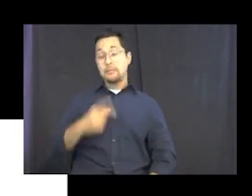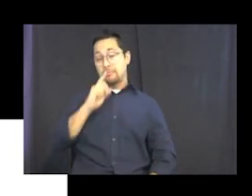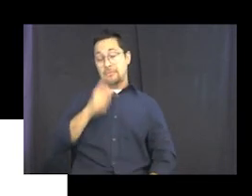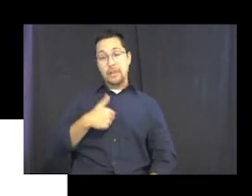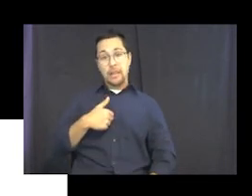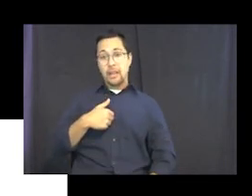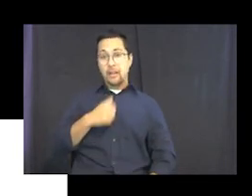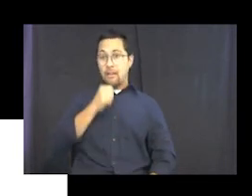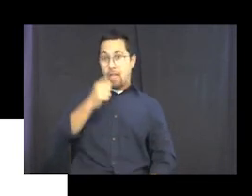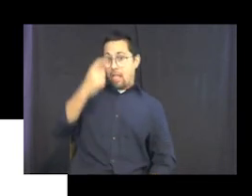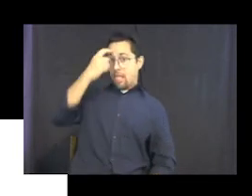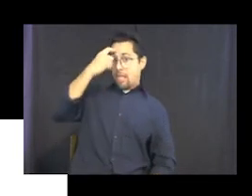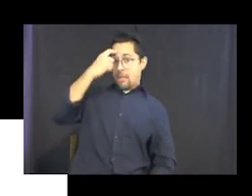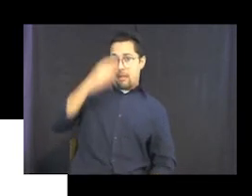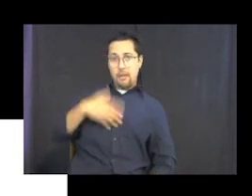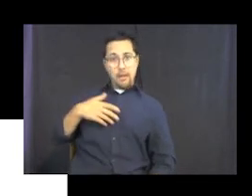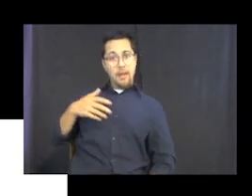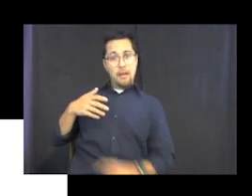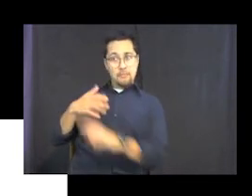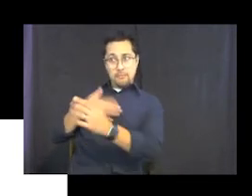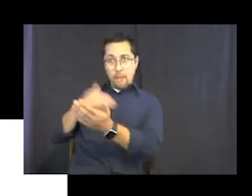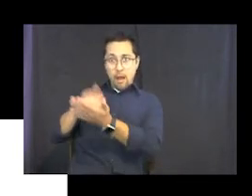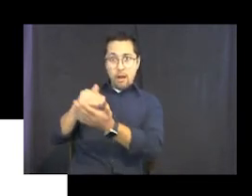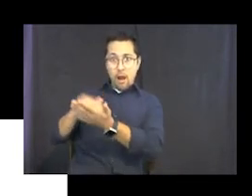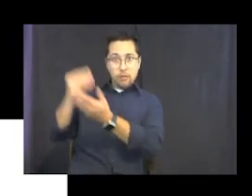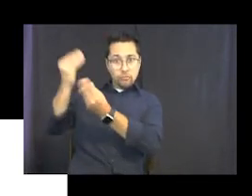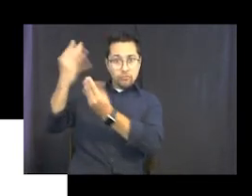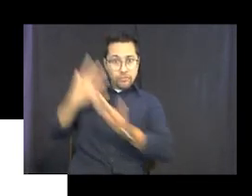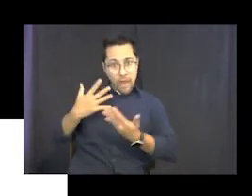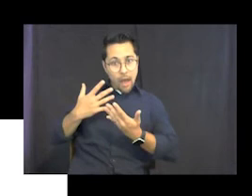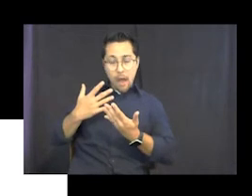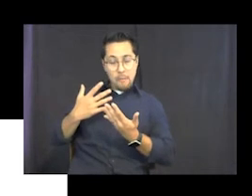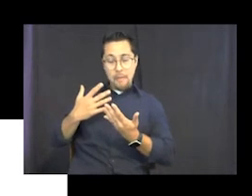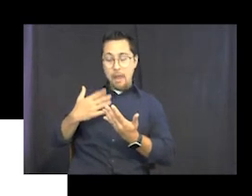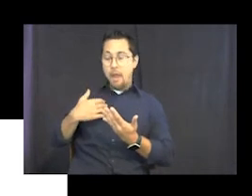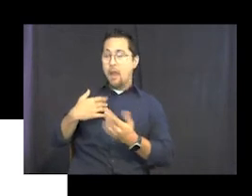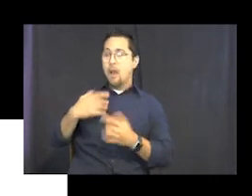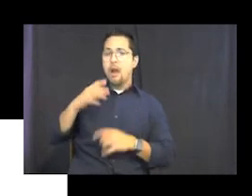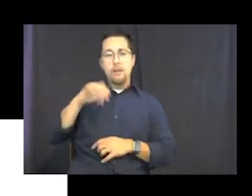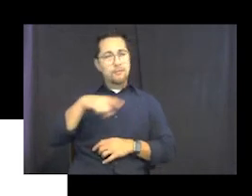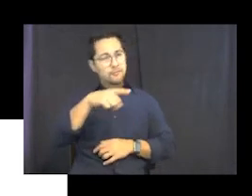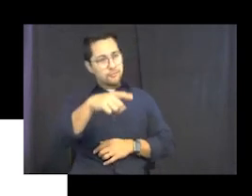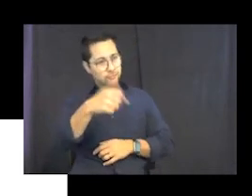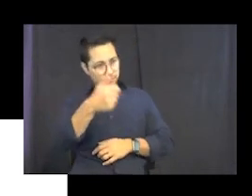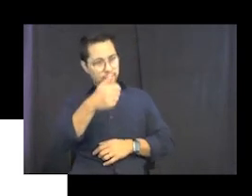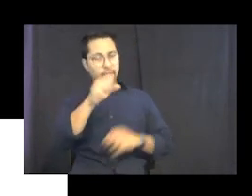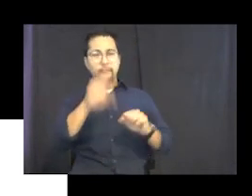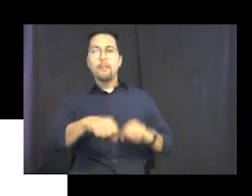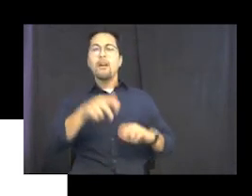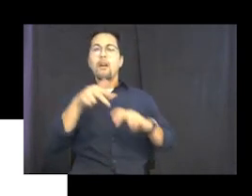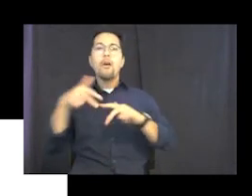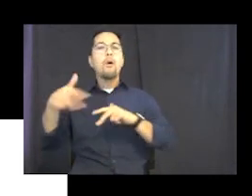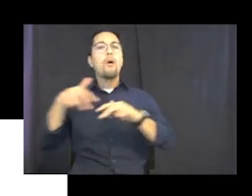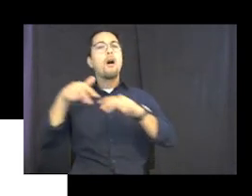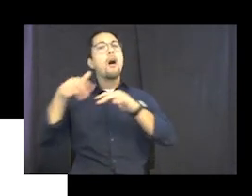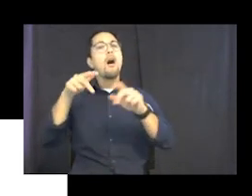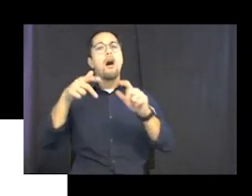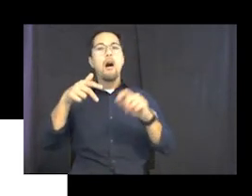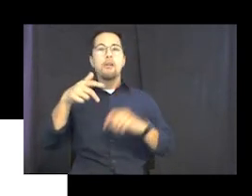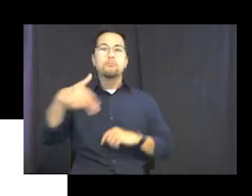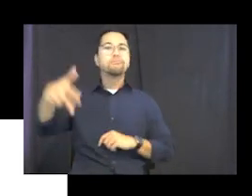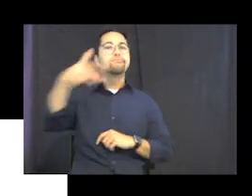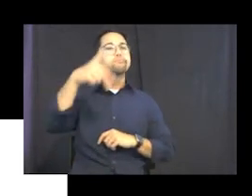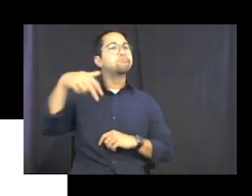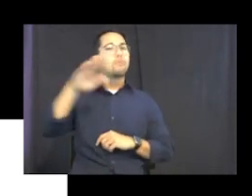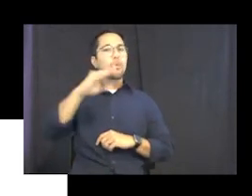would hear my doctor finally tell me that you are now free to walk around the house